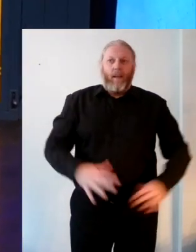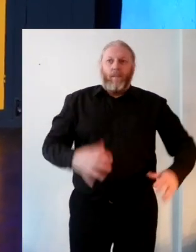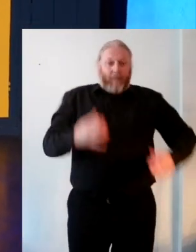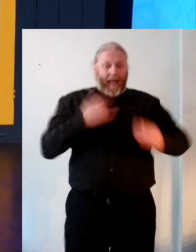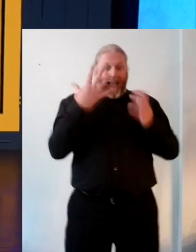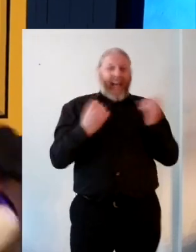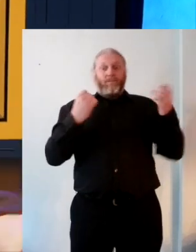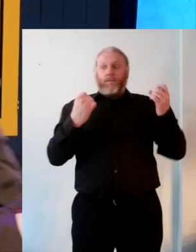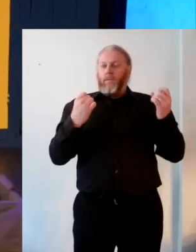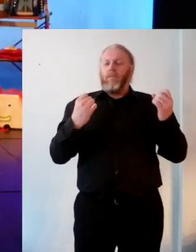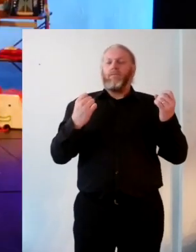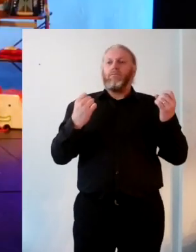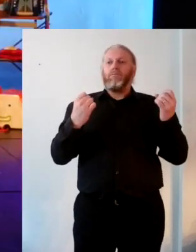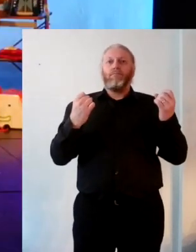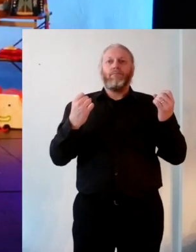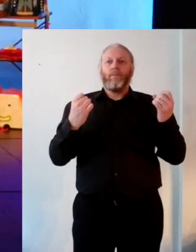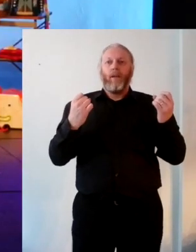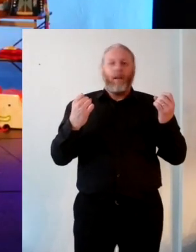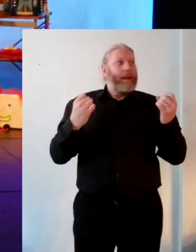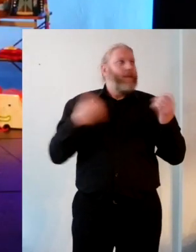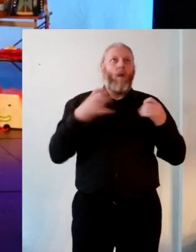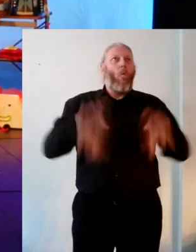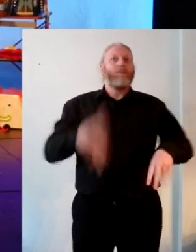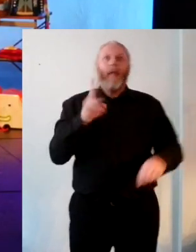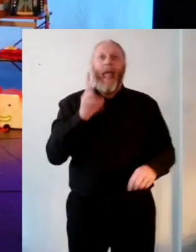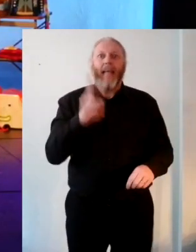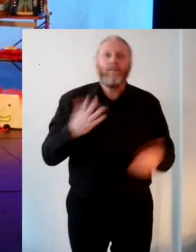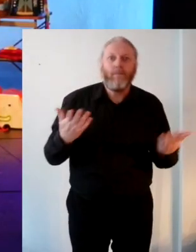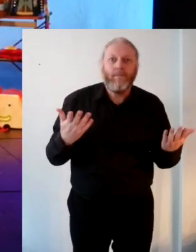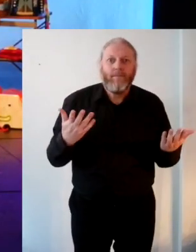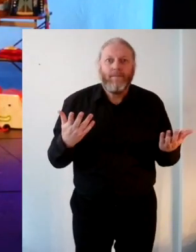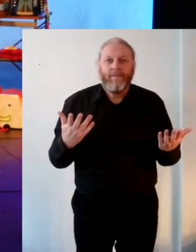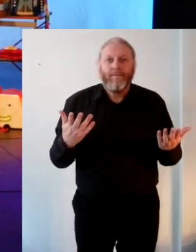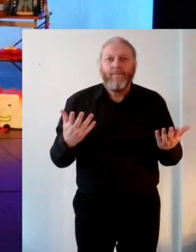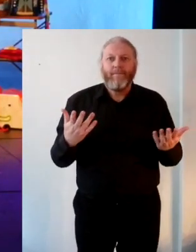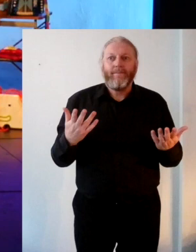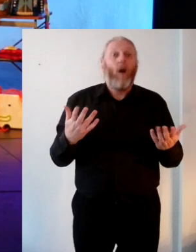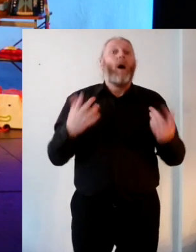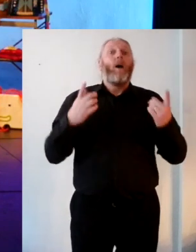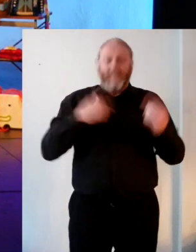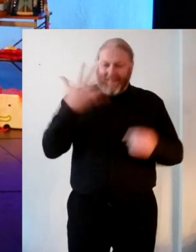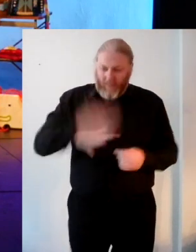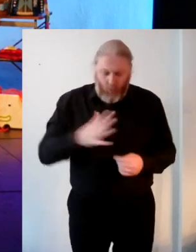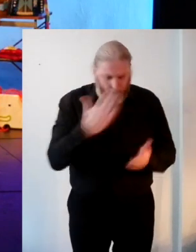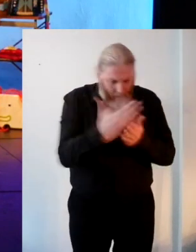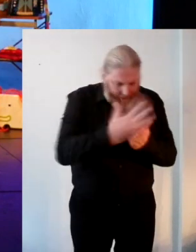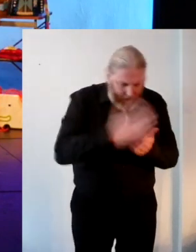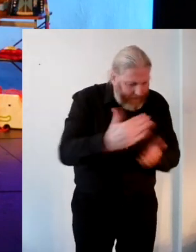I've got it. No. I haven't got it yet. Let's tidy them all up.